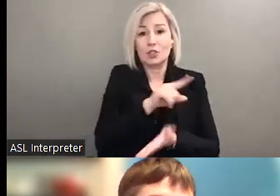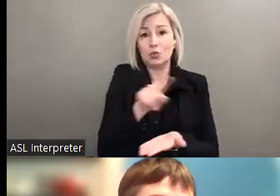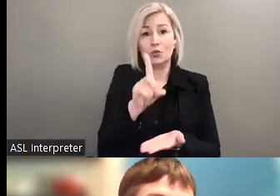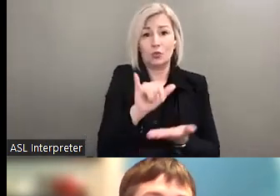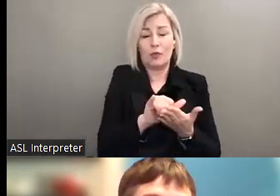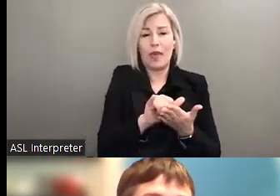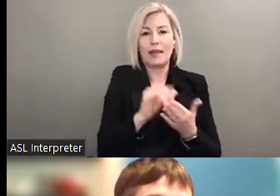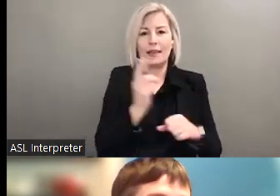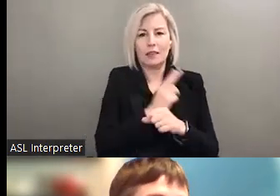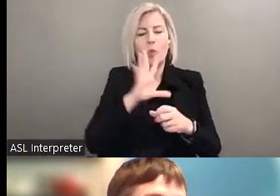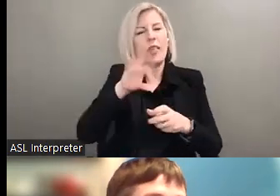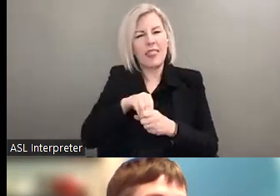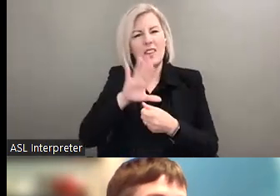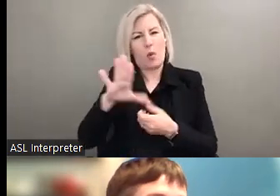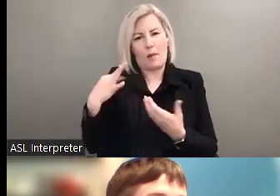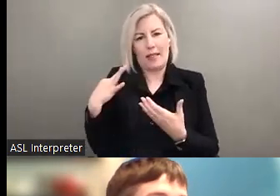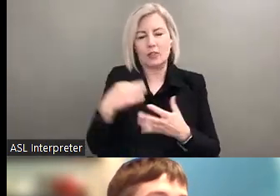narrative portion of your application.